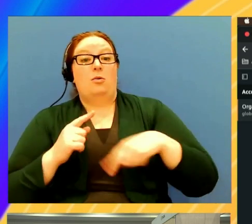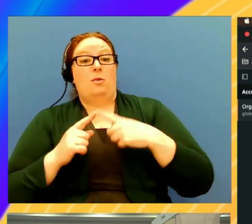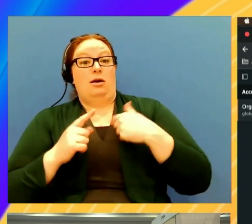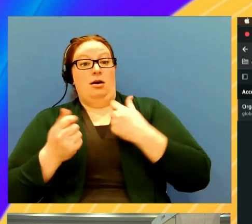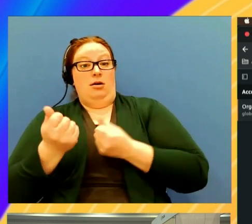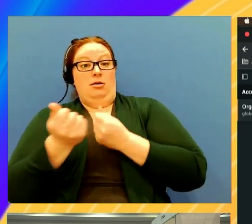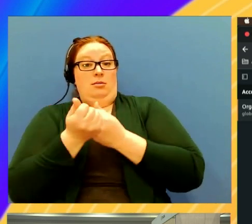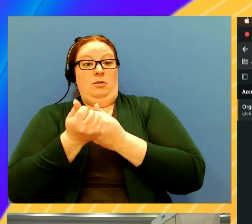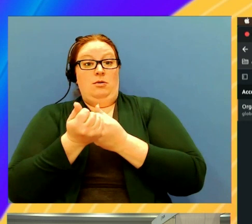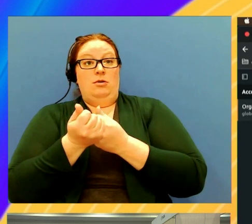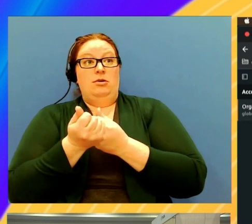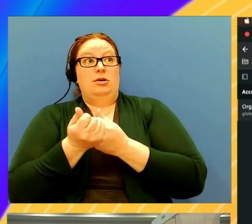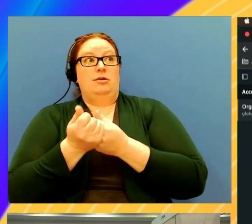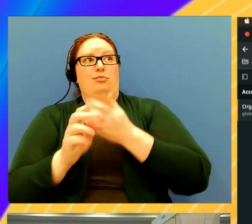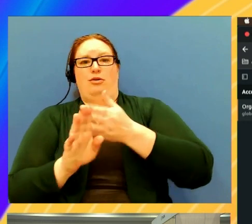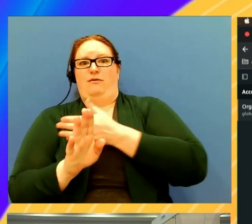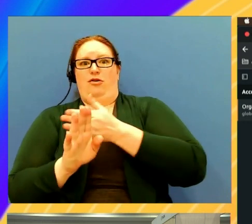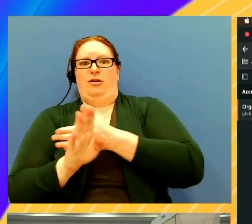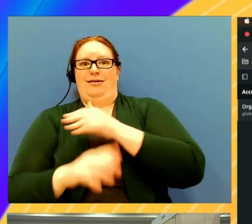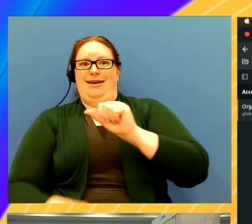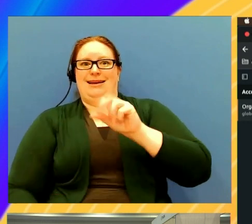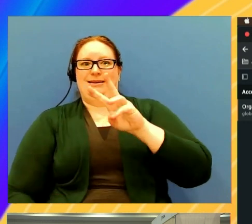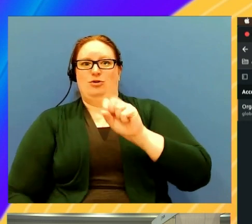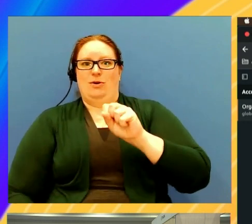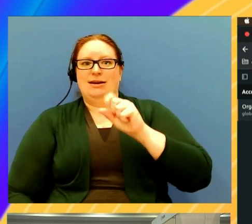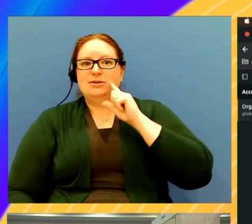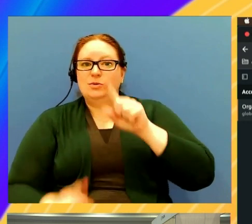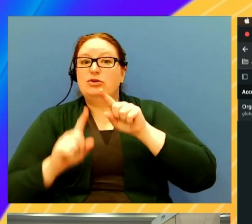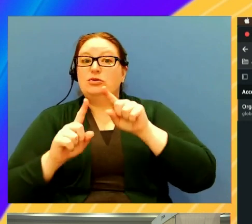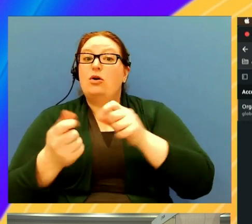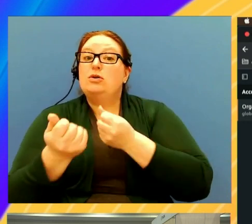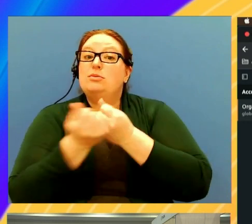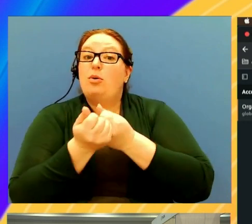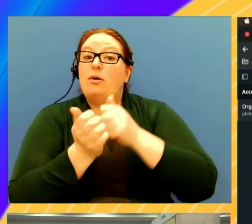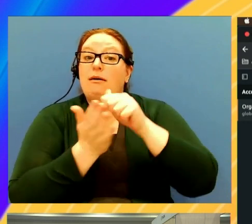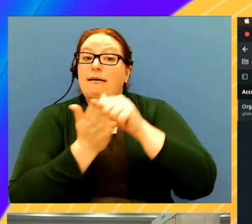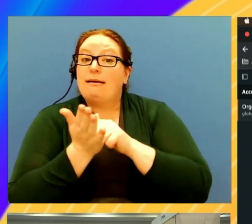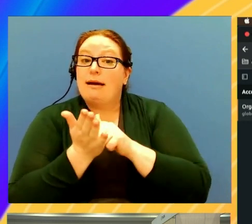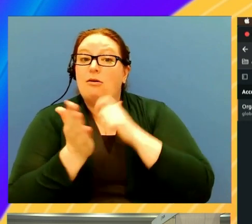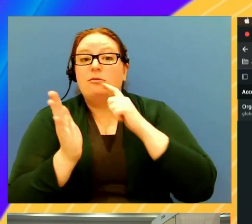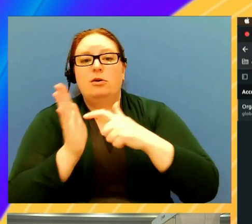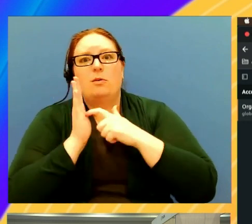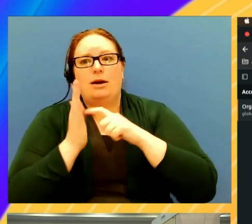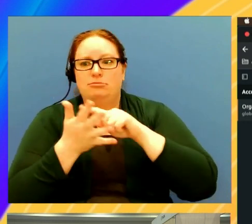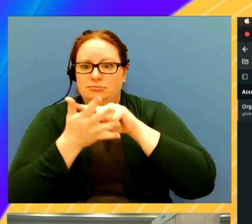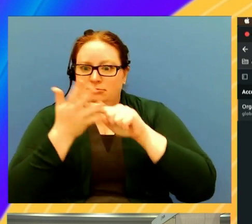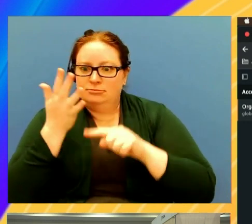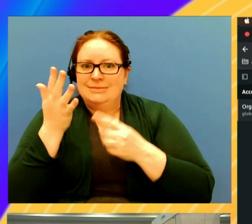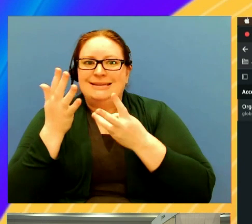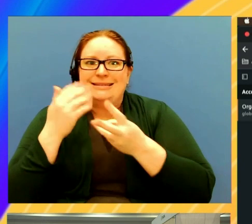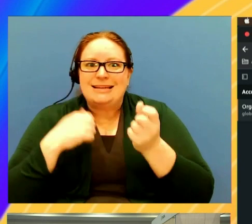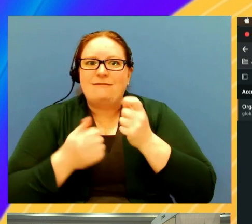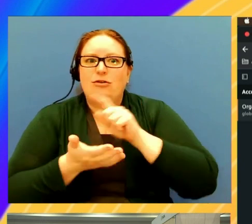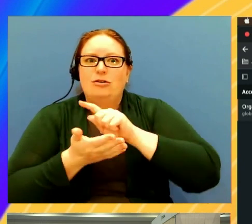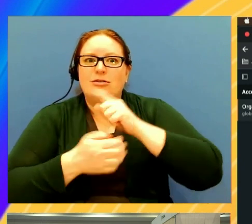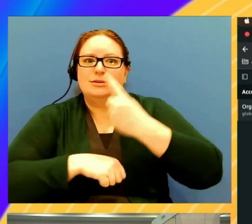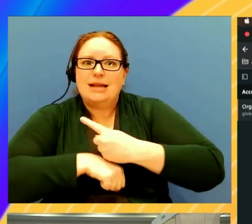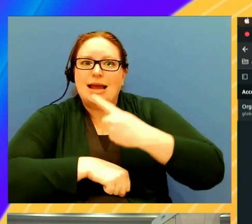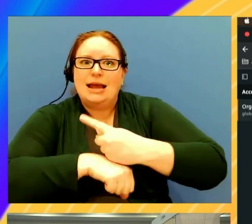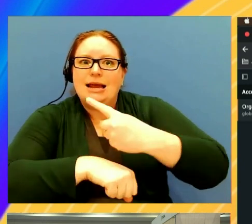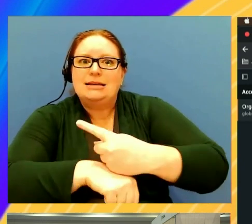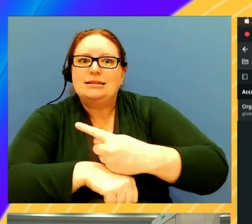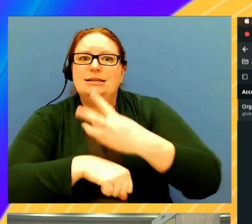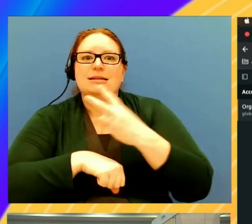supporting, prior to my AWS days, was when you went to go create an account, it took several days because it took several days to implement